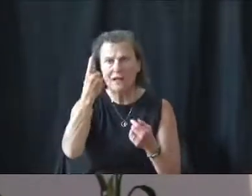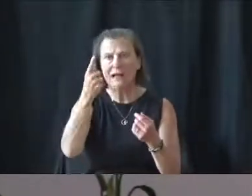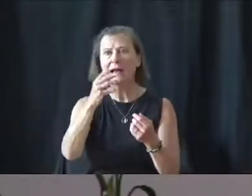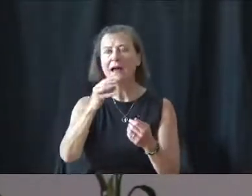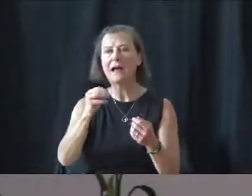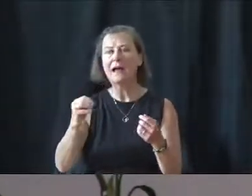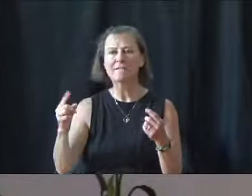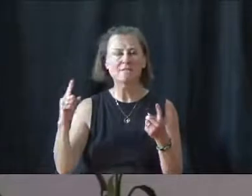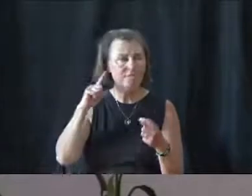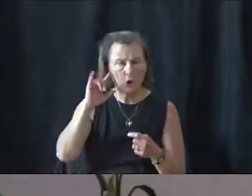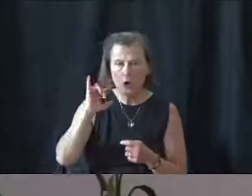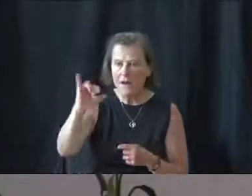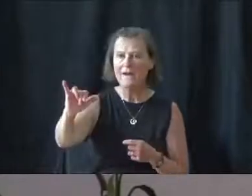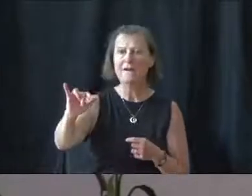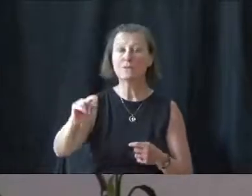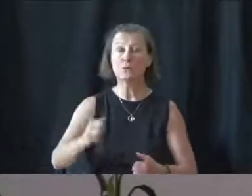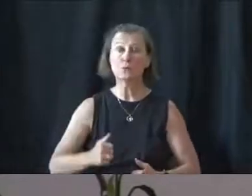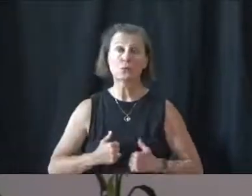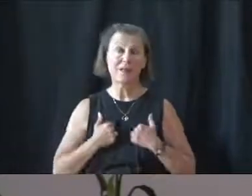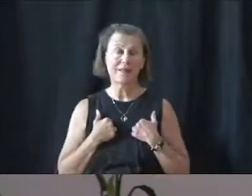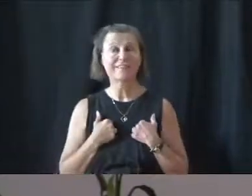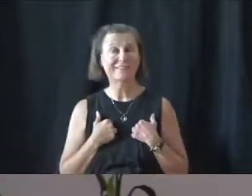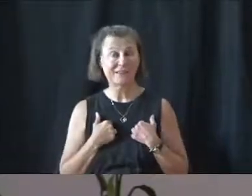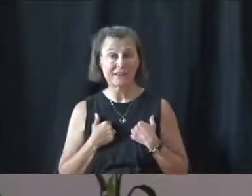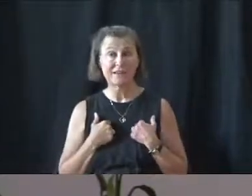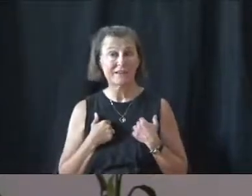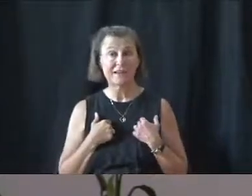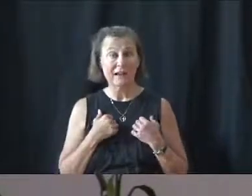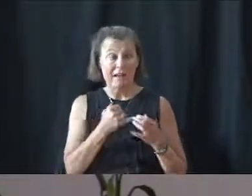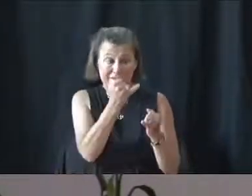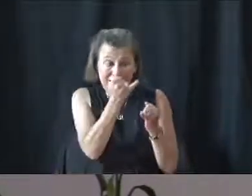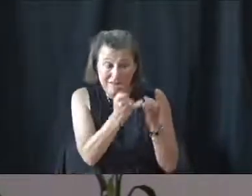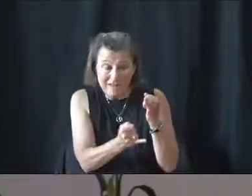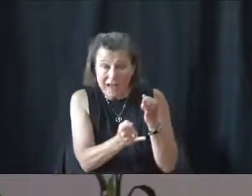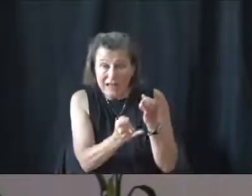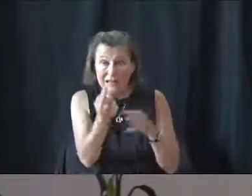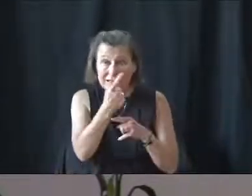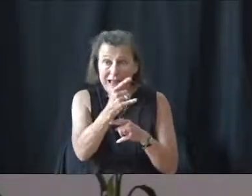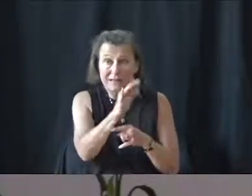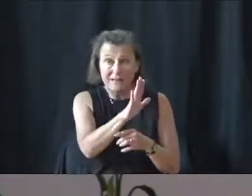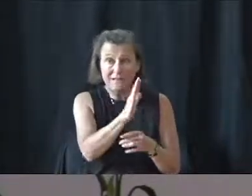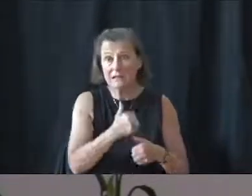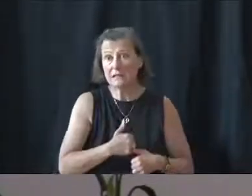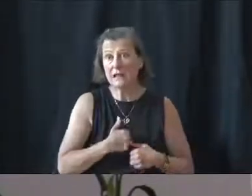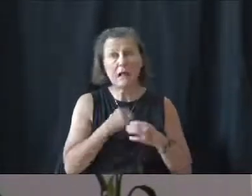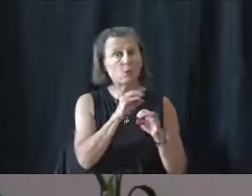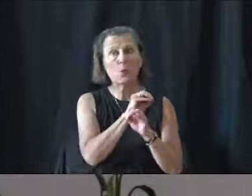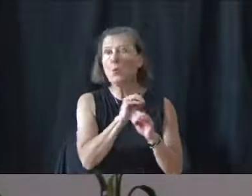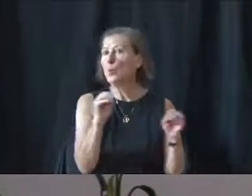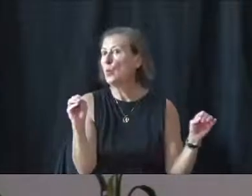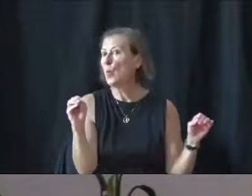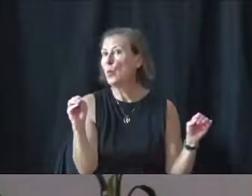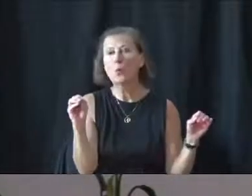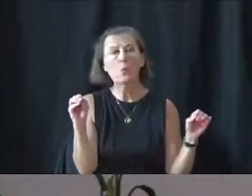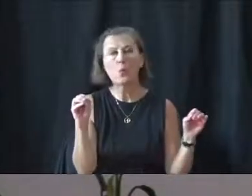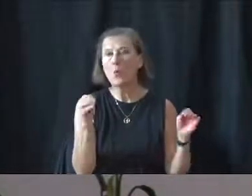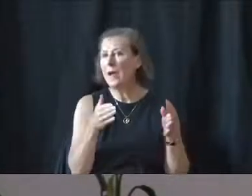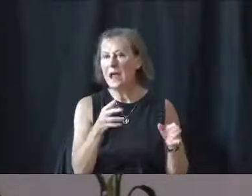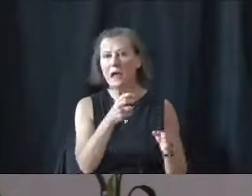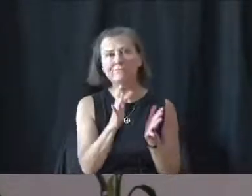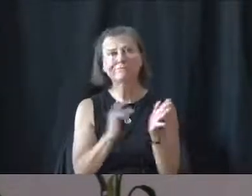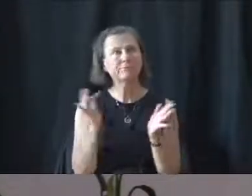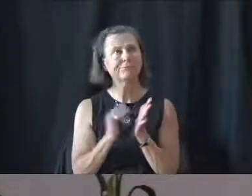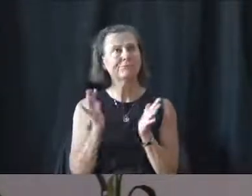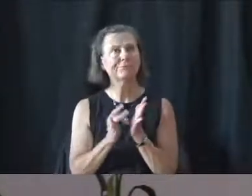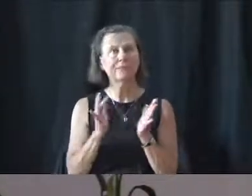In the final months of Ken's life, there was no taking for granted. Every day was an unmerited blessing